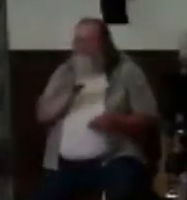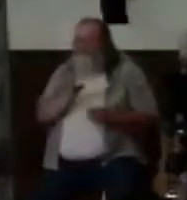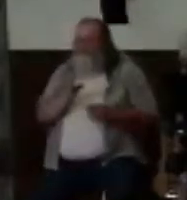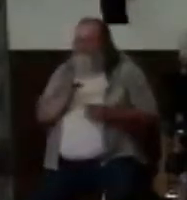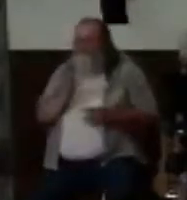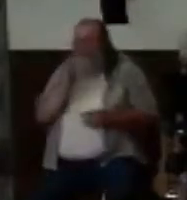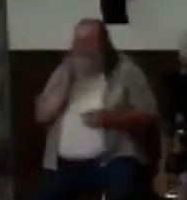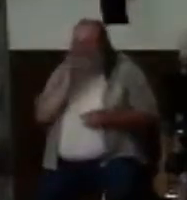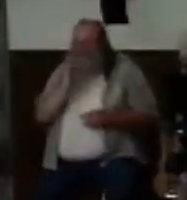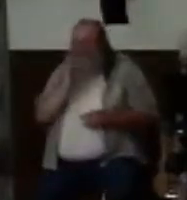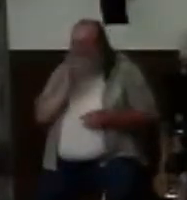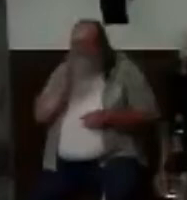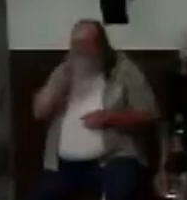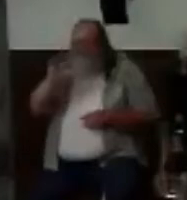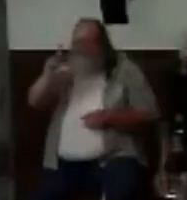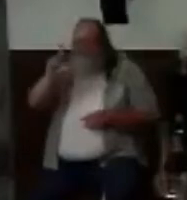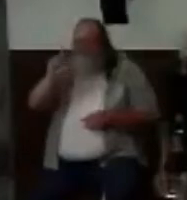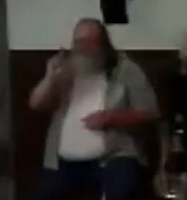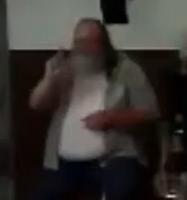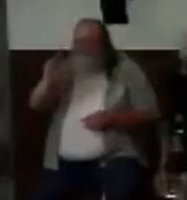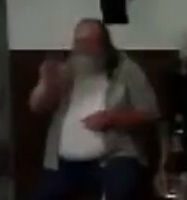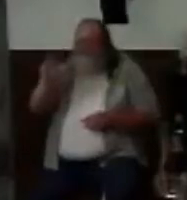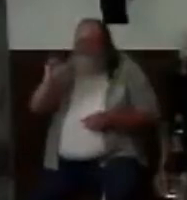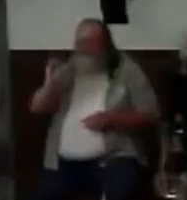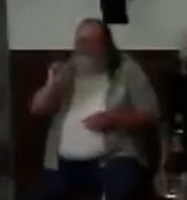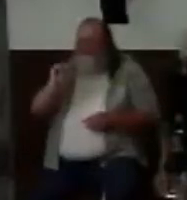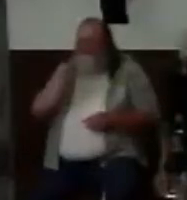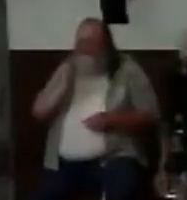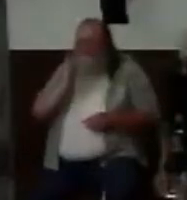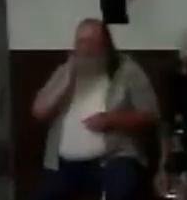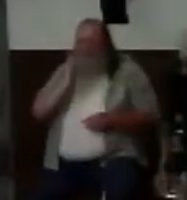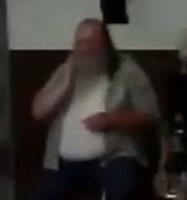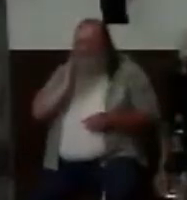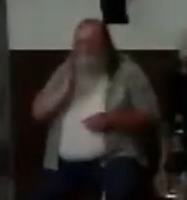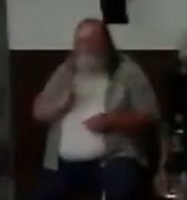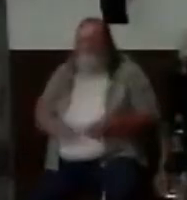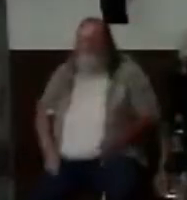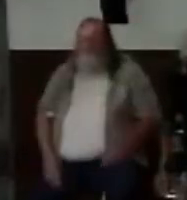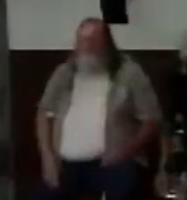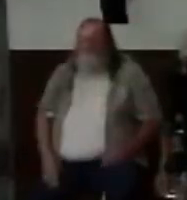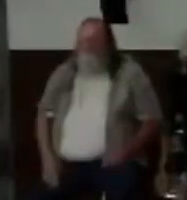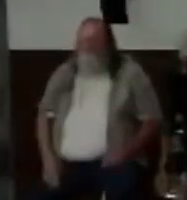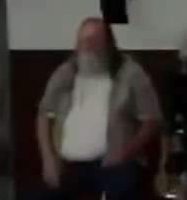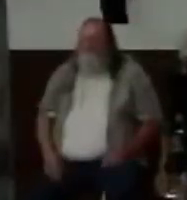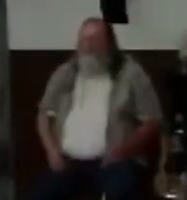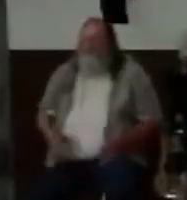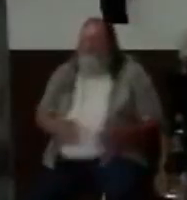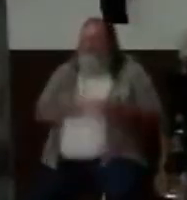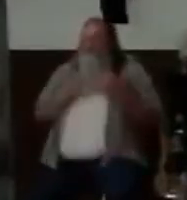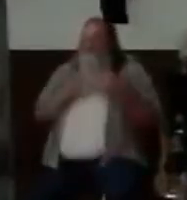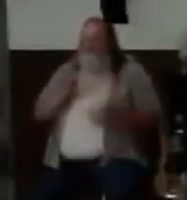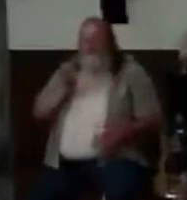Just like the fire within us must be hot to spread, living water must stay hot.